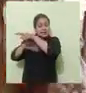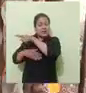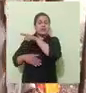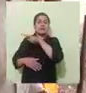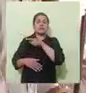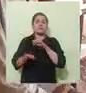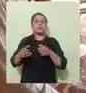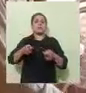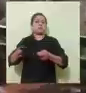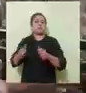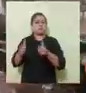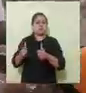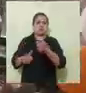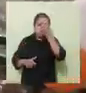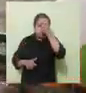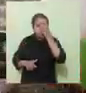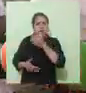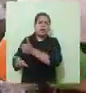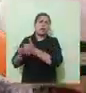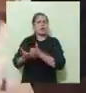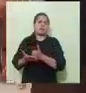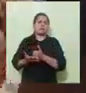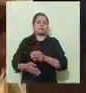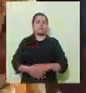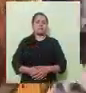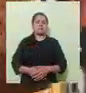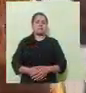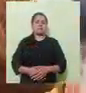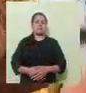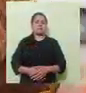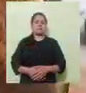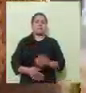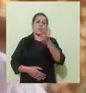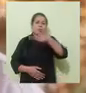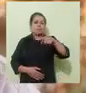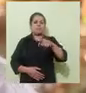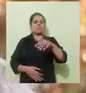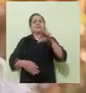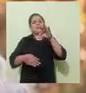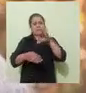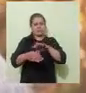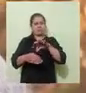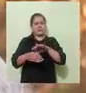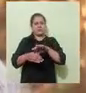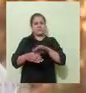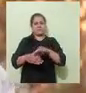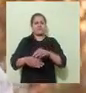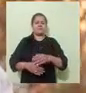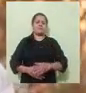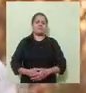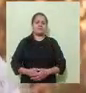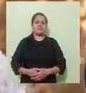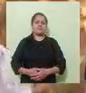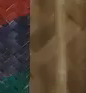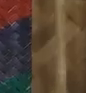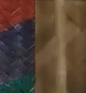inside, arrangement is good. They are always helping. If something wrong, they will direct you to the machine. Cast your vote. It is required